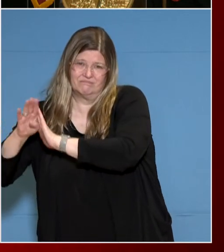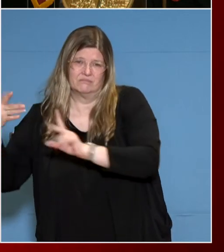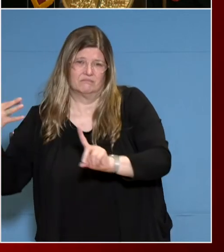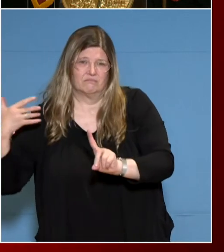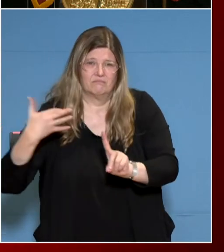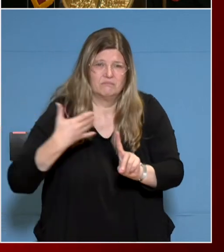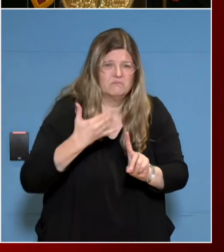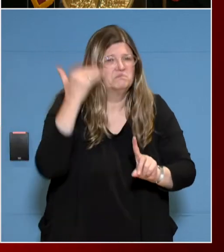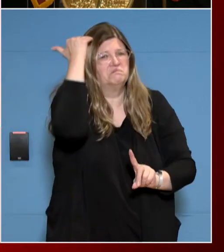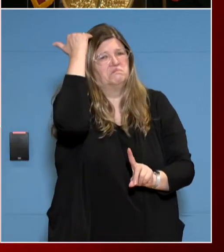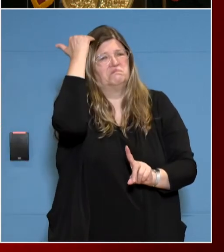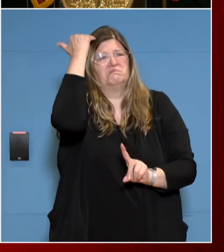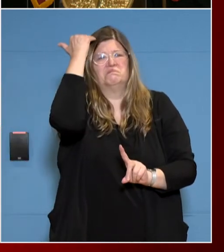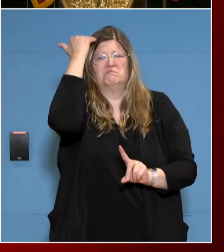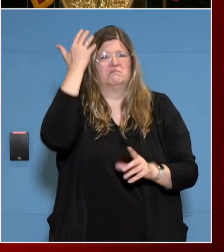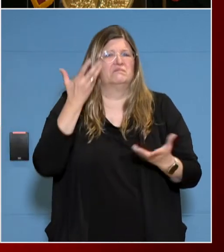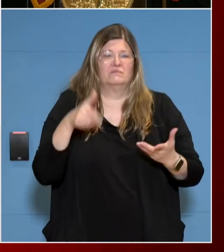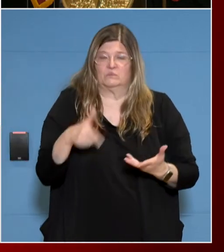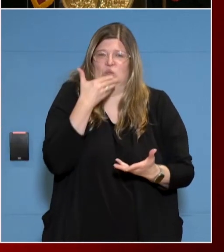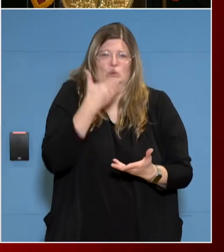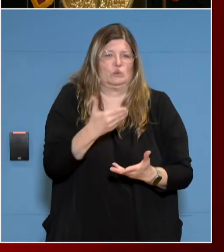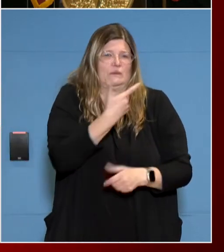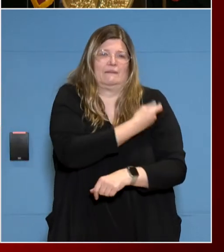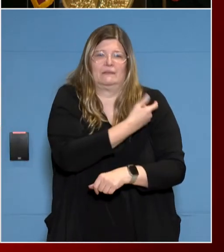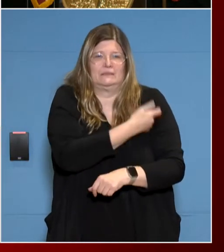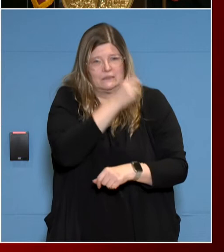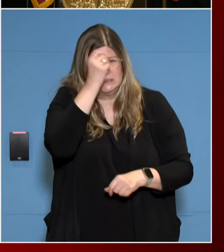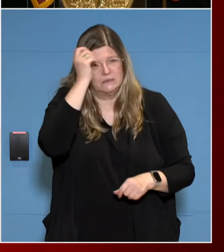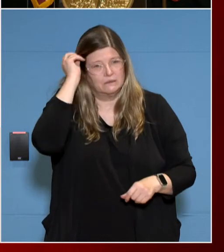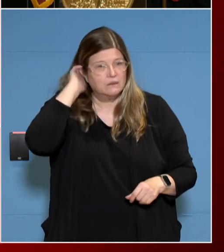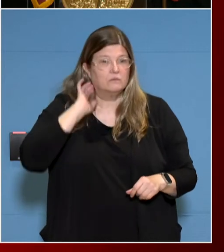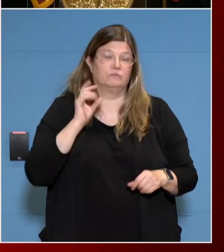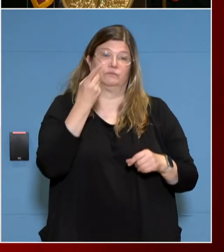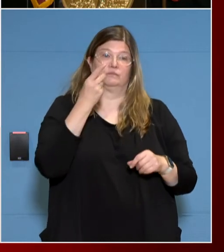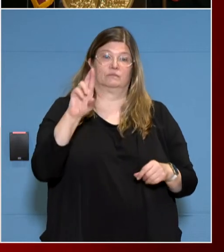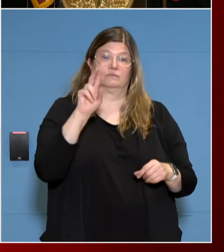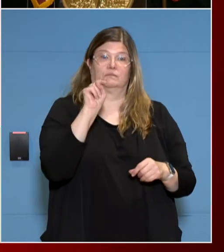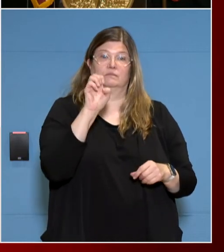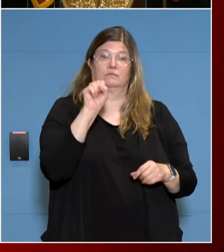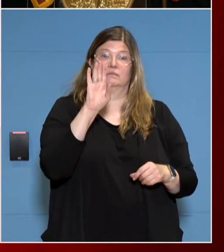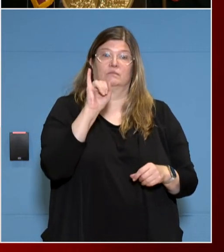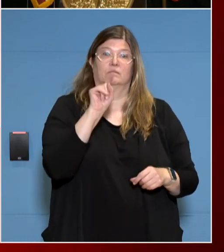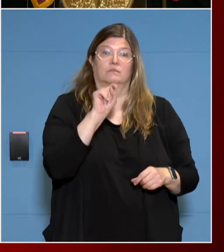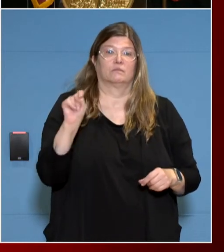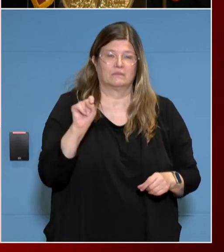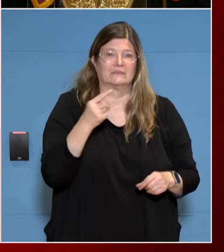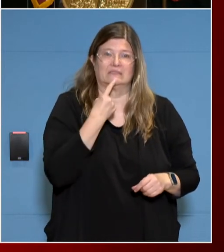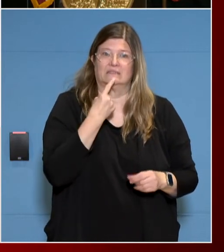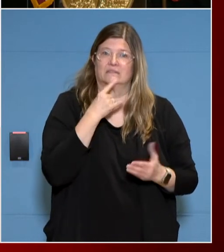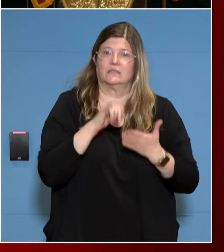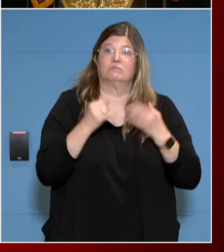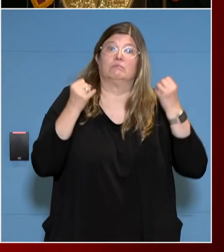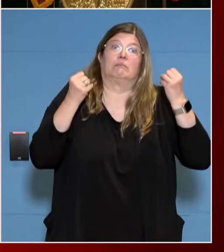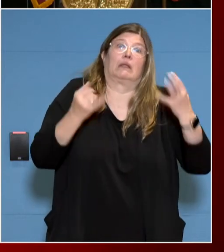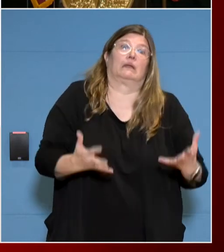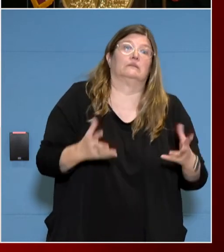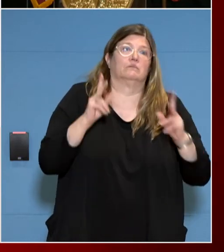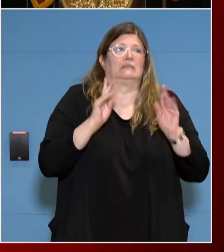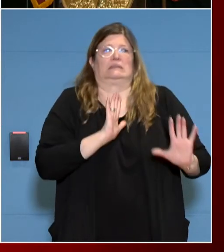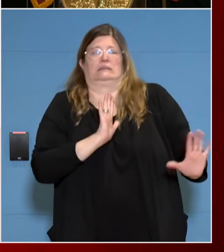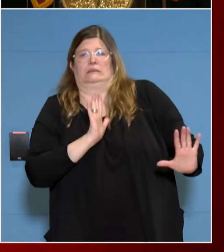last week that many people said they're waiting to see, and still we should remind them that 10 million people